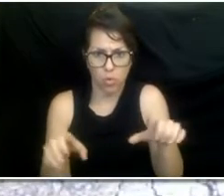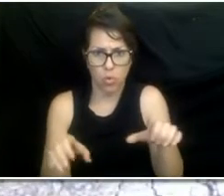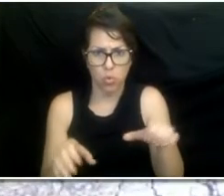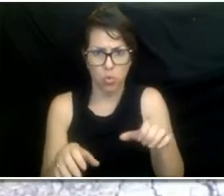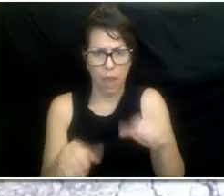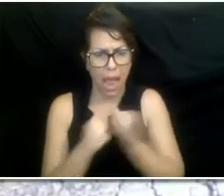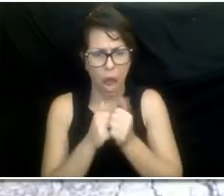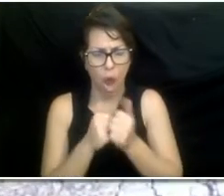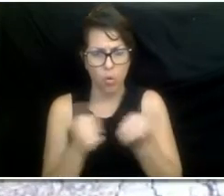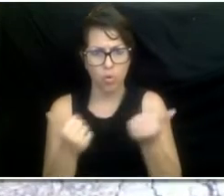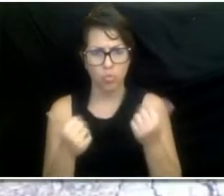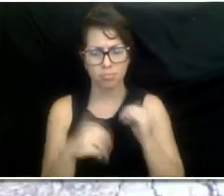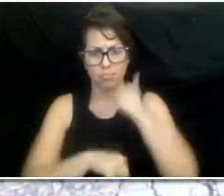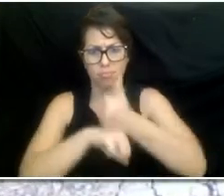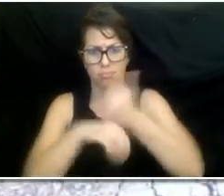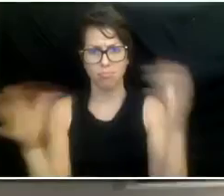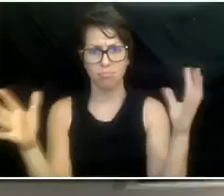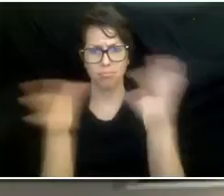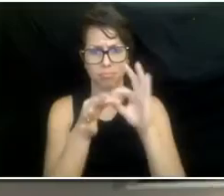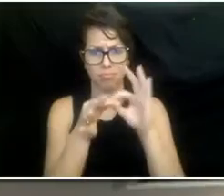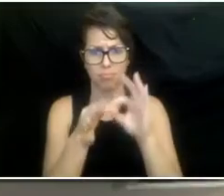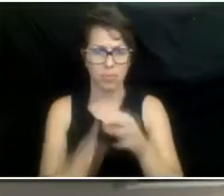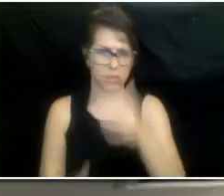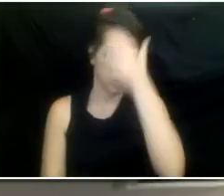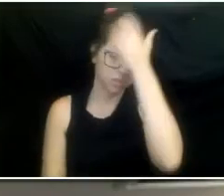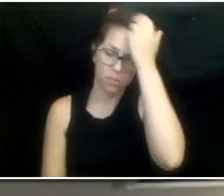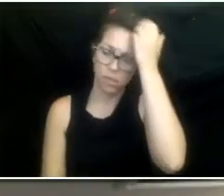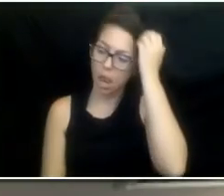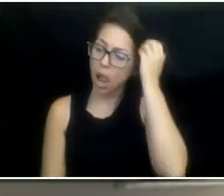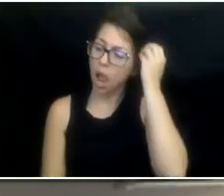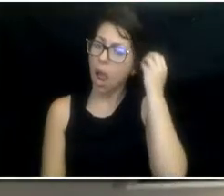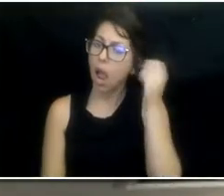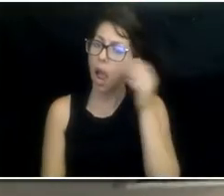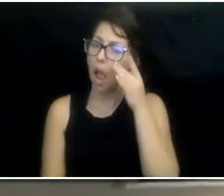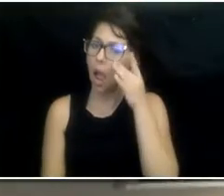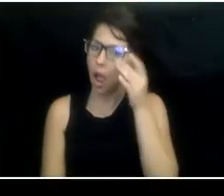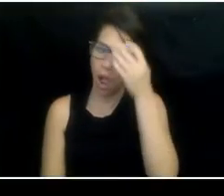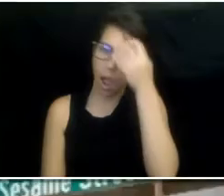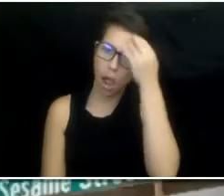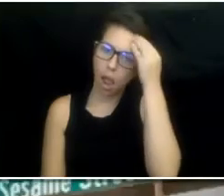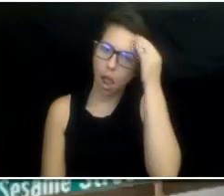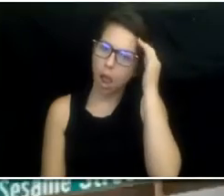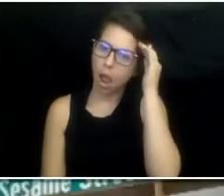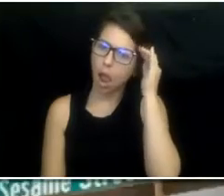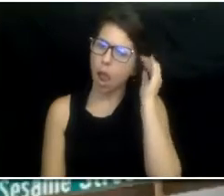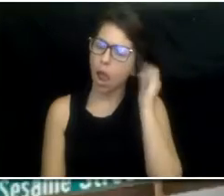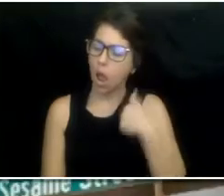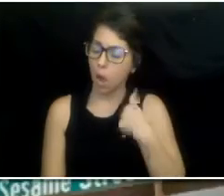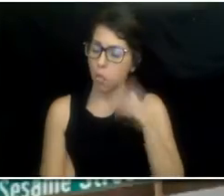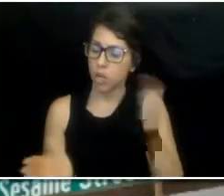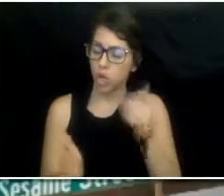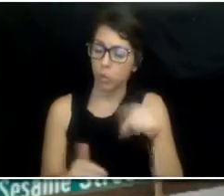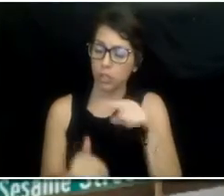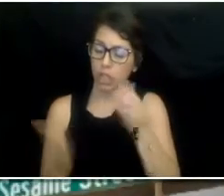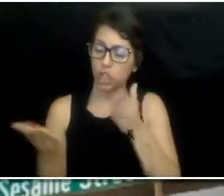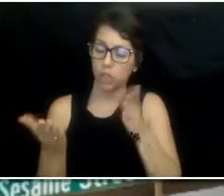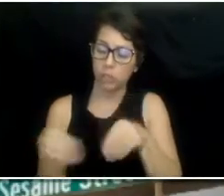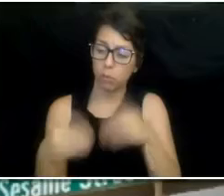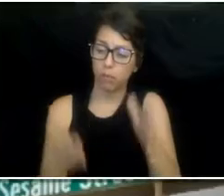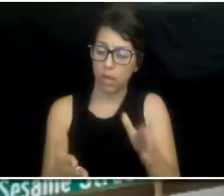of their needs are thank you thank you Helen thank you Donovan thank you so much Majority Leader